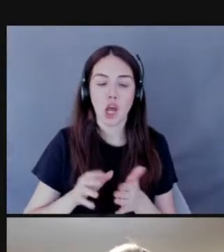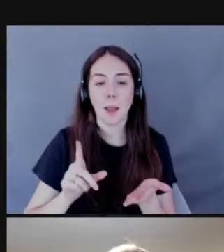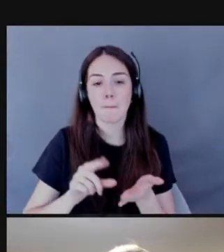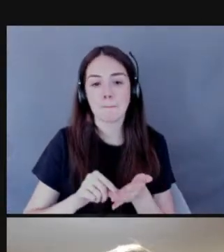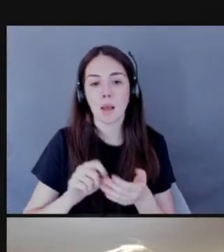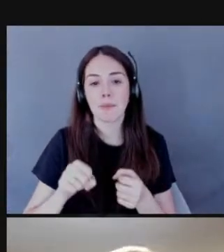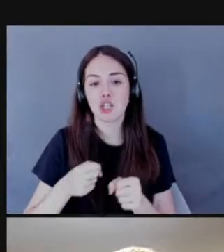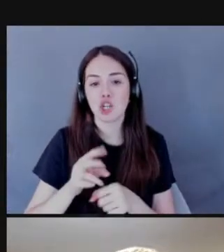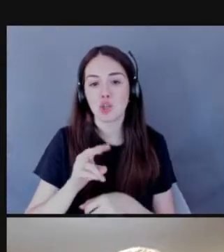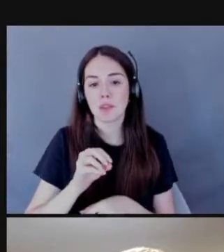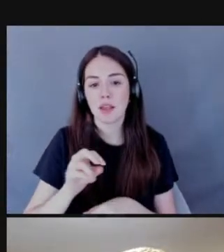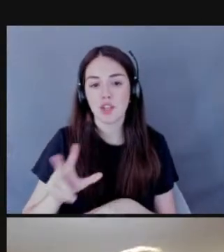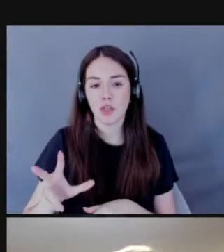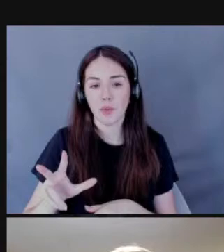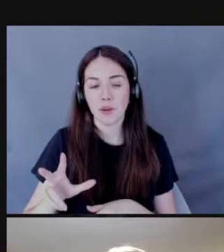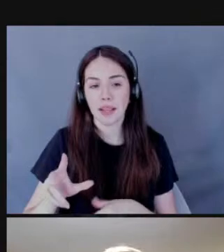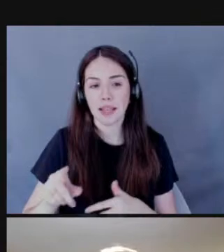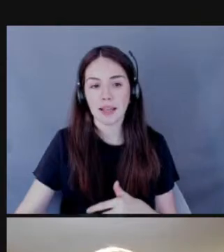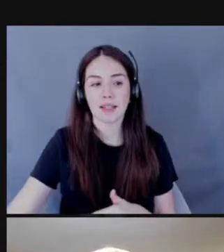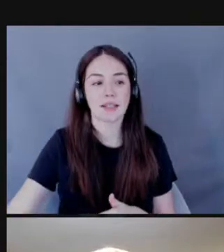I started getting interested in